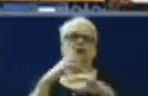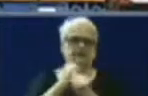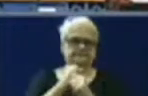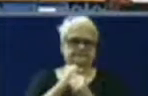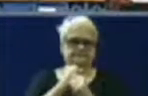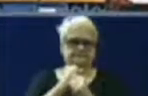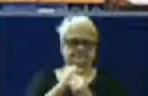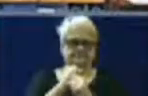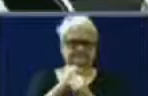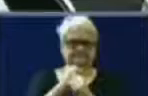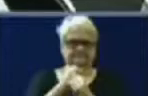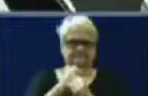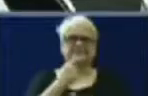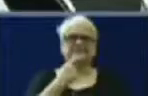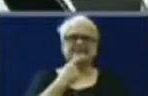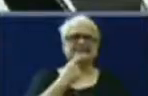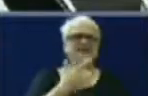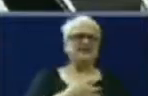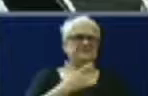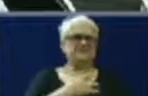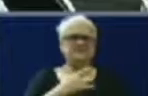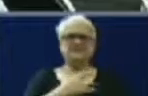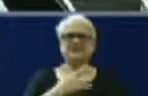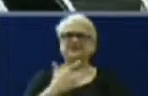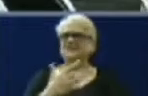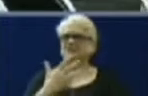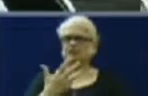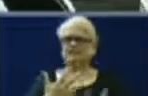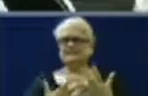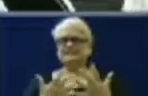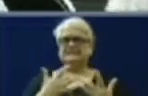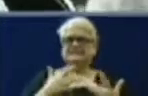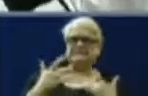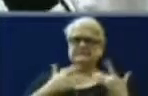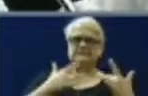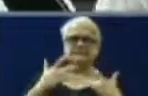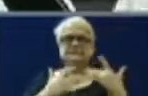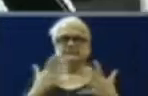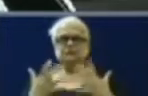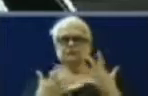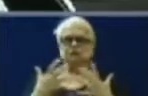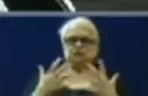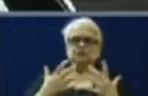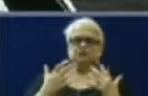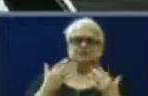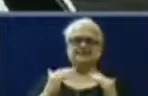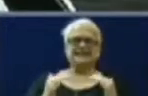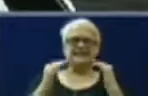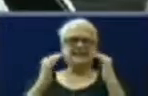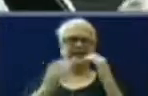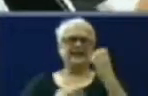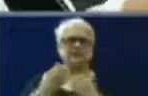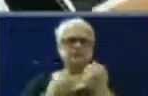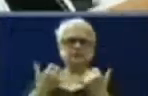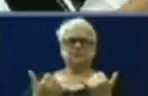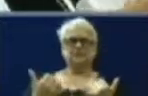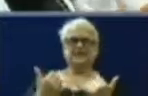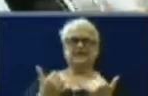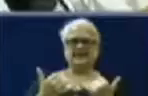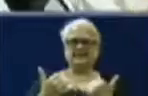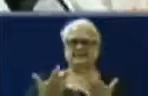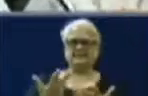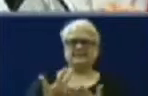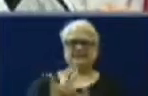by saying feelings are obviously running high. They have been. It's been a tough 3 weeks for the district,